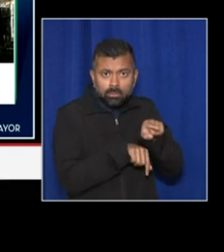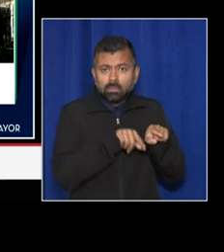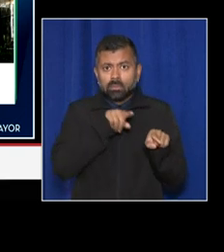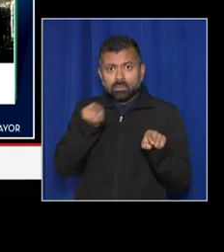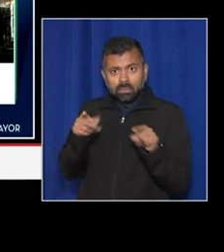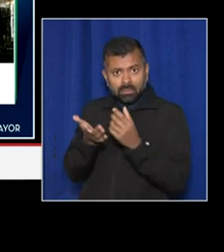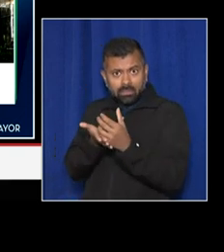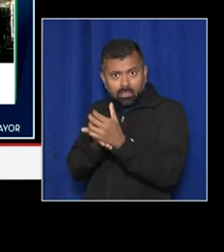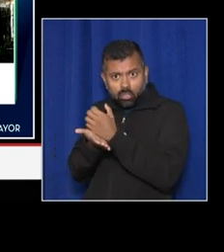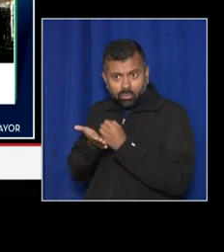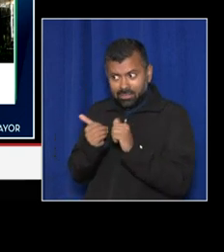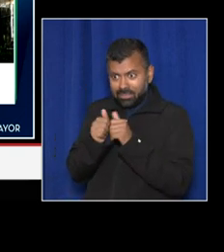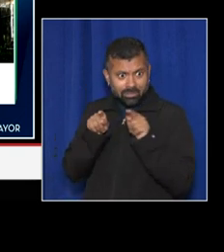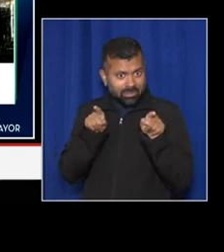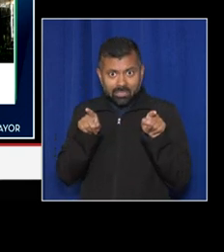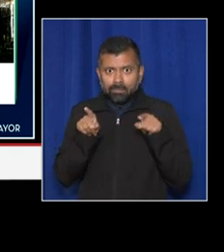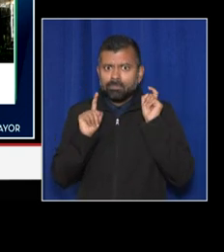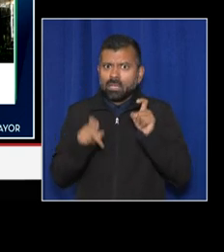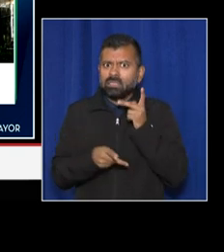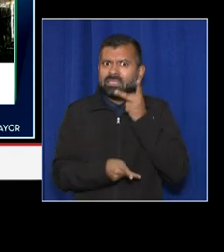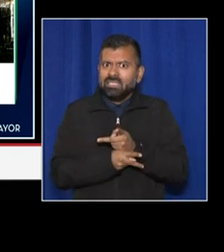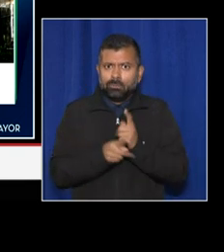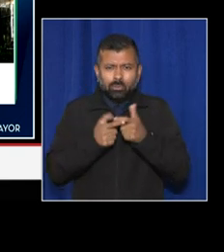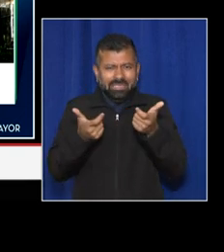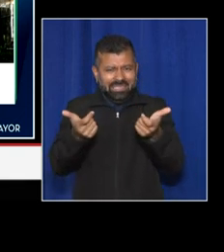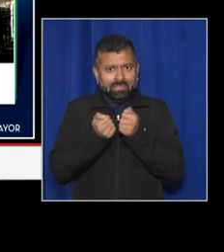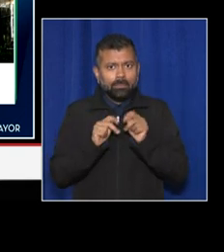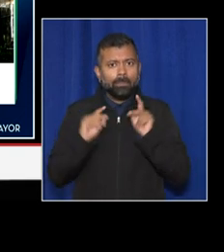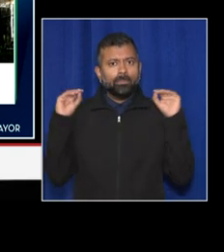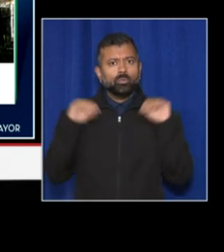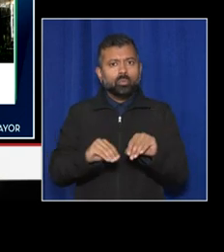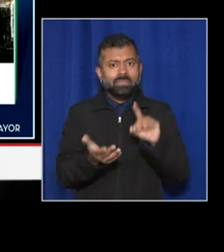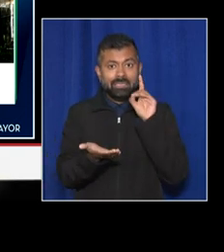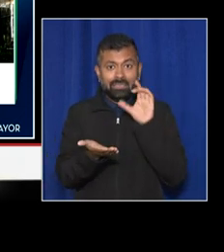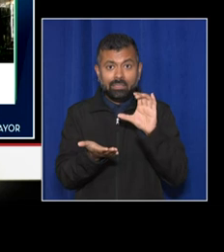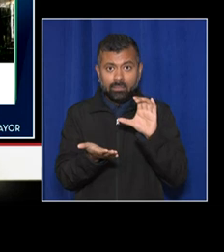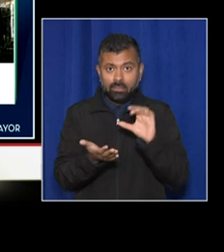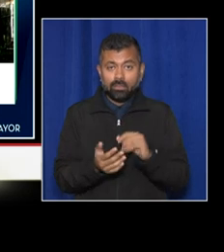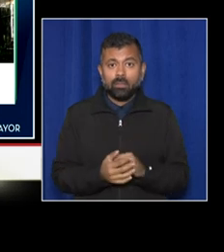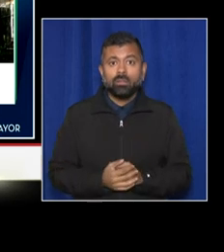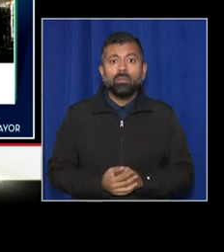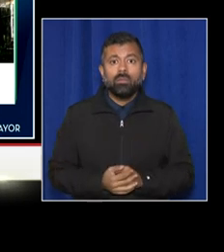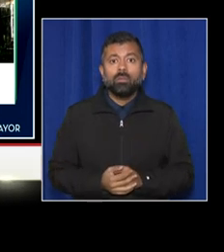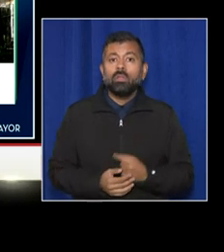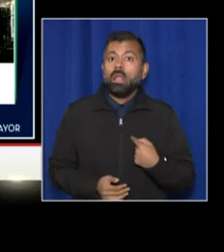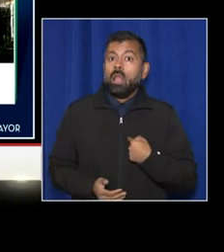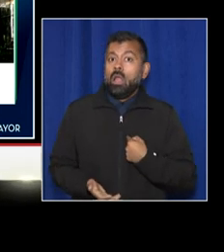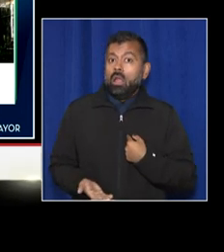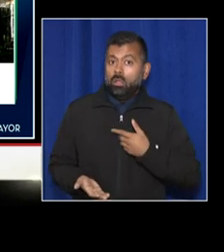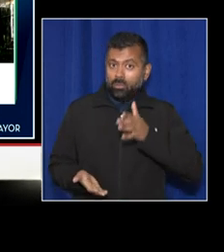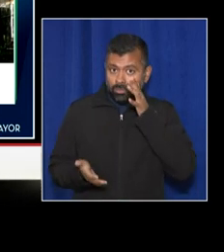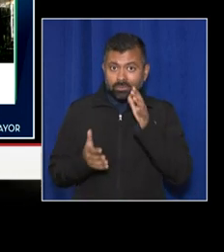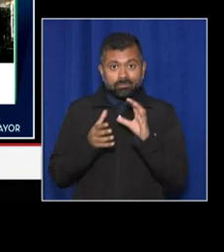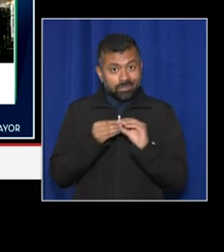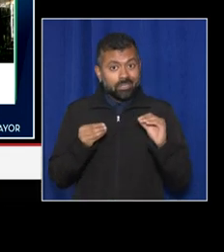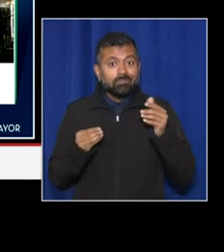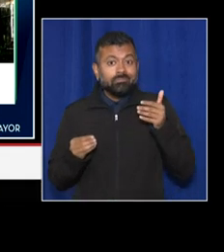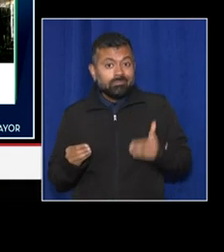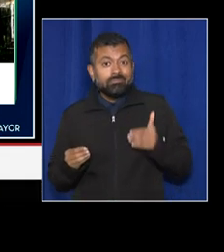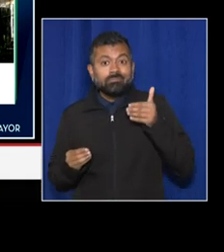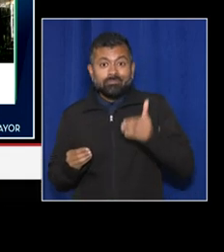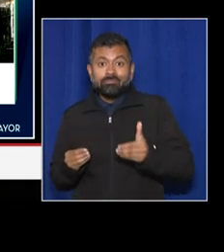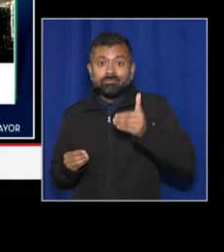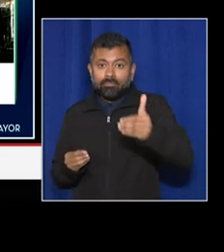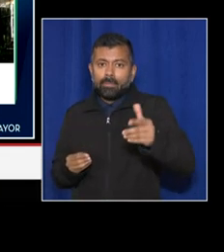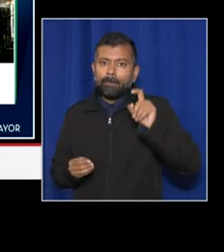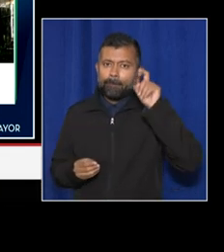DC. So you will hear me saying a lot, we have to make investments that are focused on growth. How do we bring more jobs,